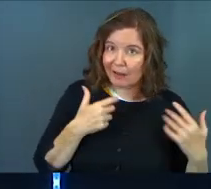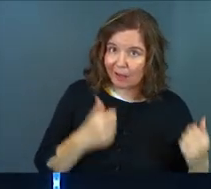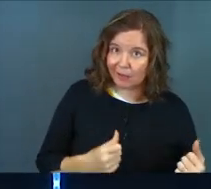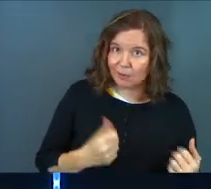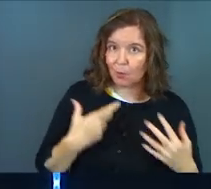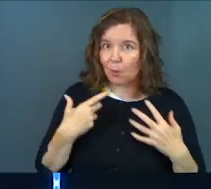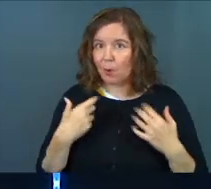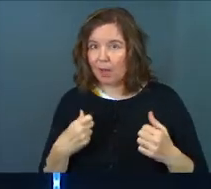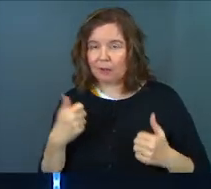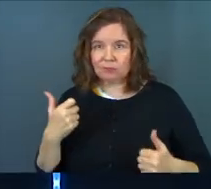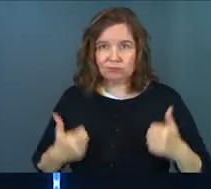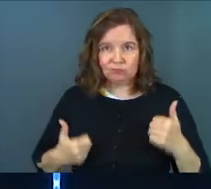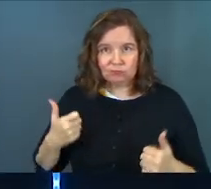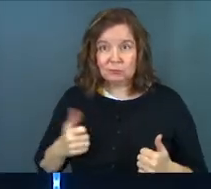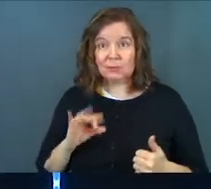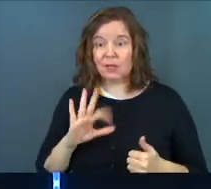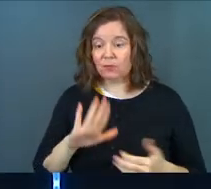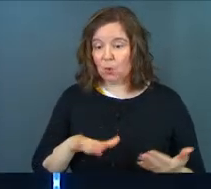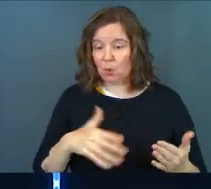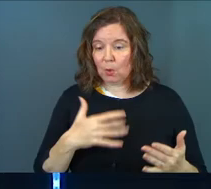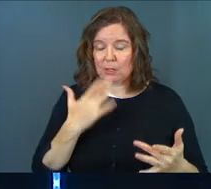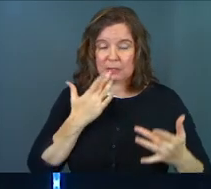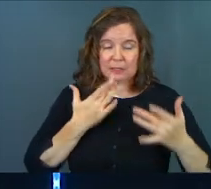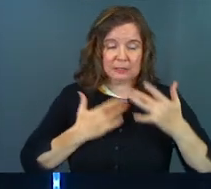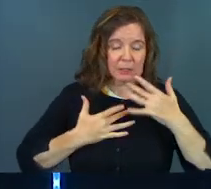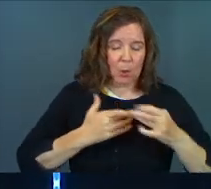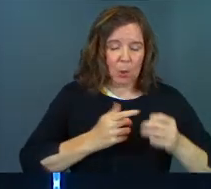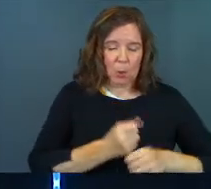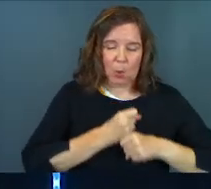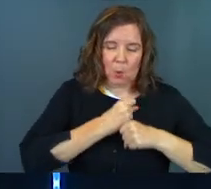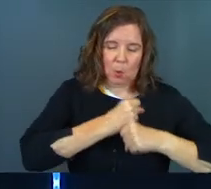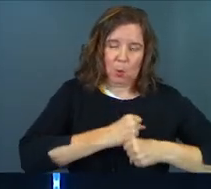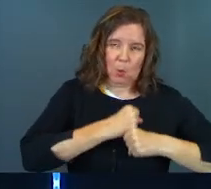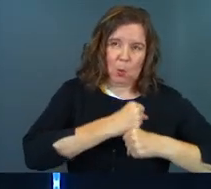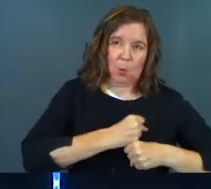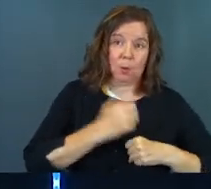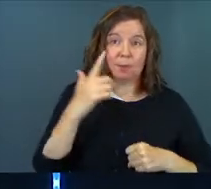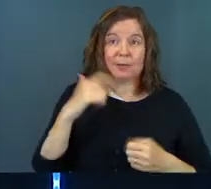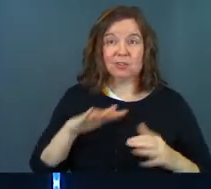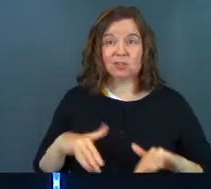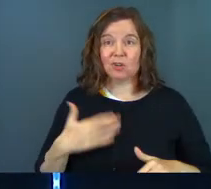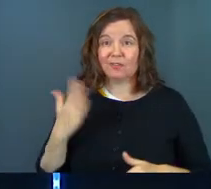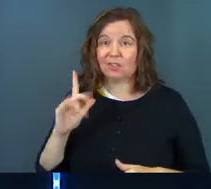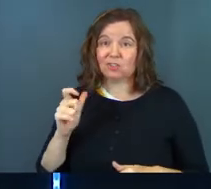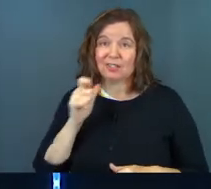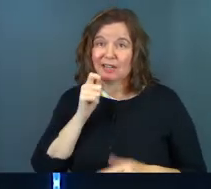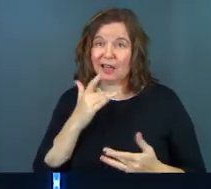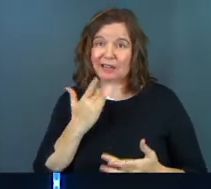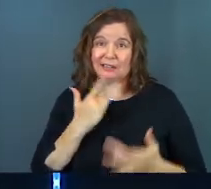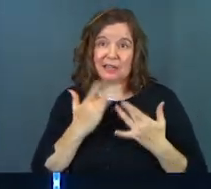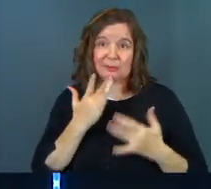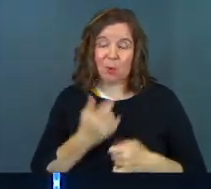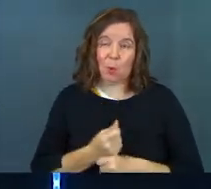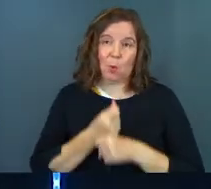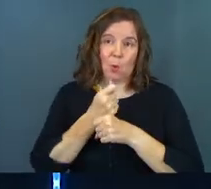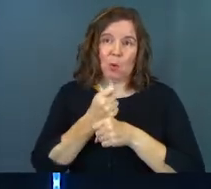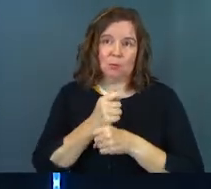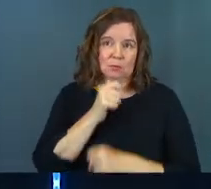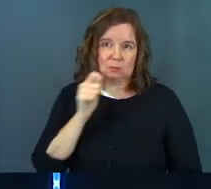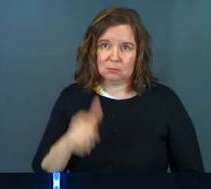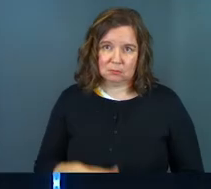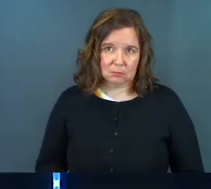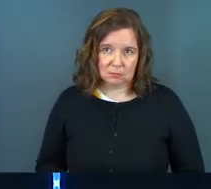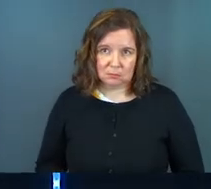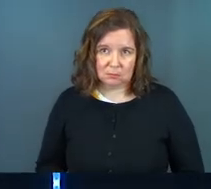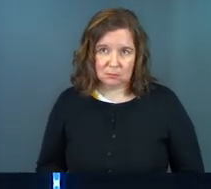unhealthy fear. Whether you're desperately holding on, because the children of God should not desperately hold on.